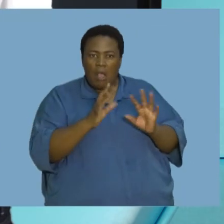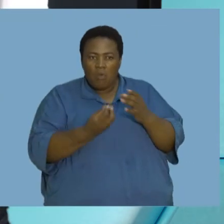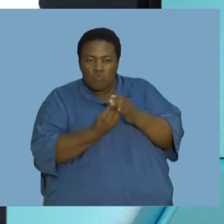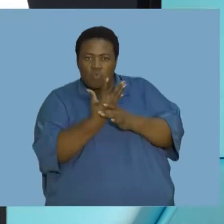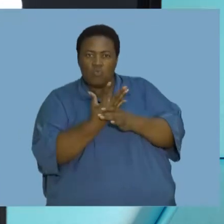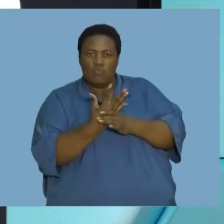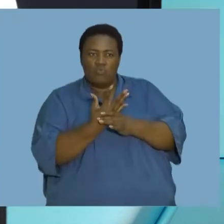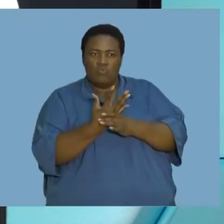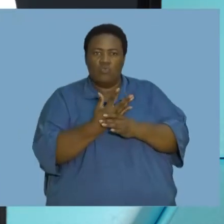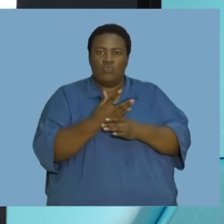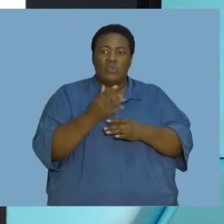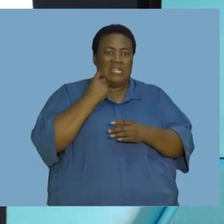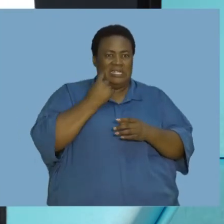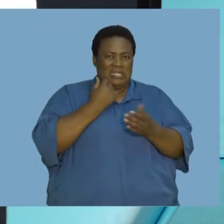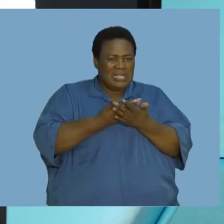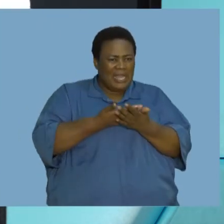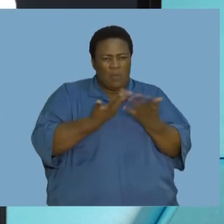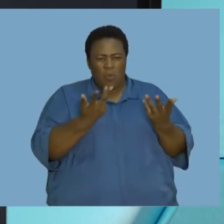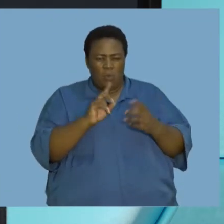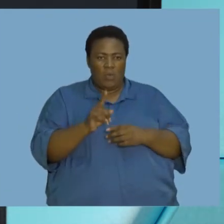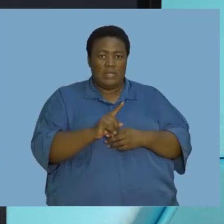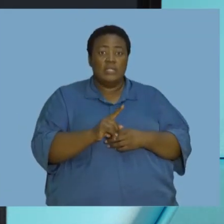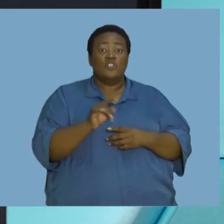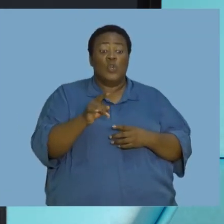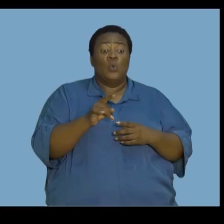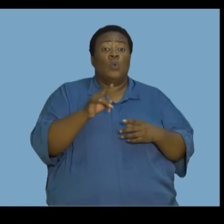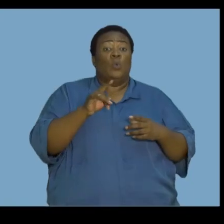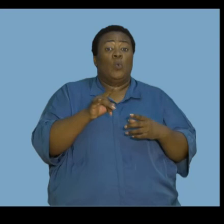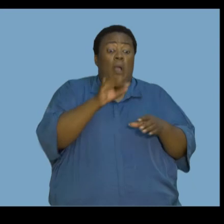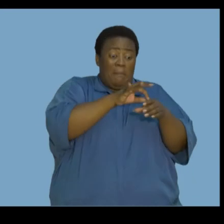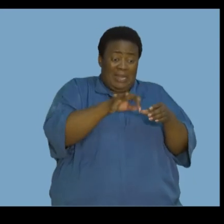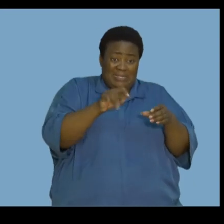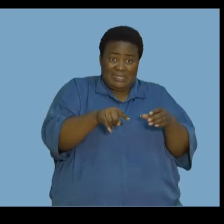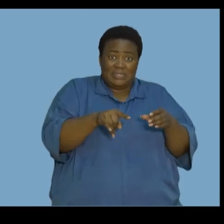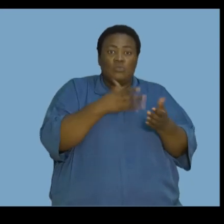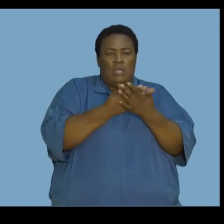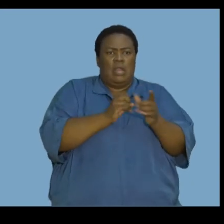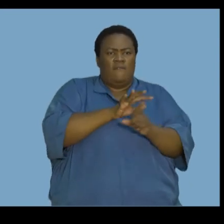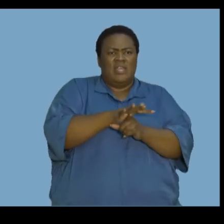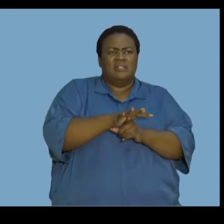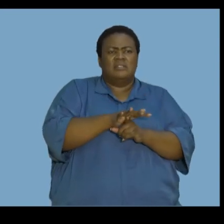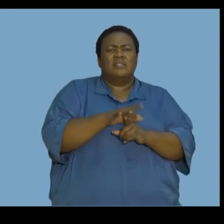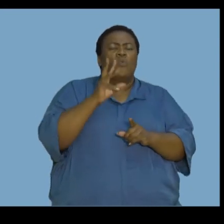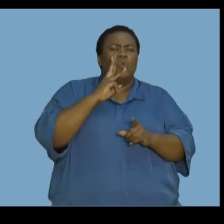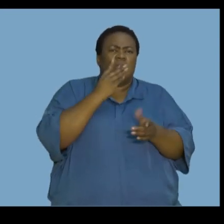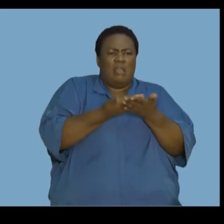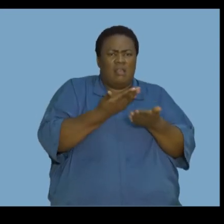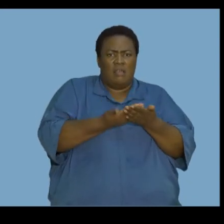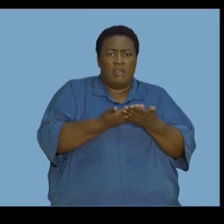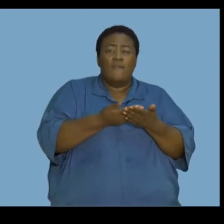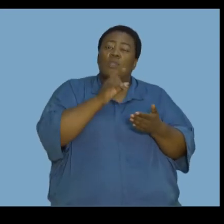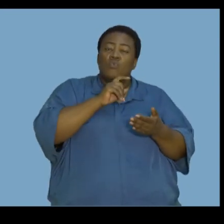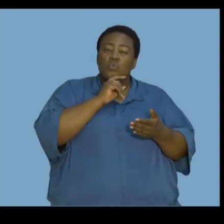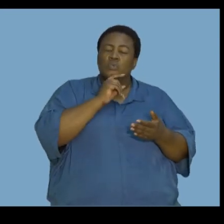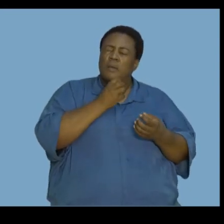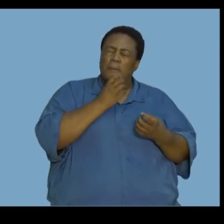area where they can grow much easier. And so these plants would affect the availability of water. So you'll find that